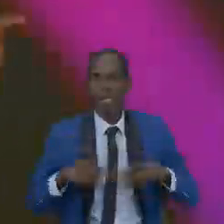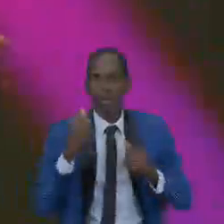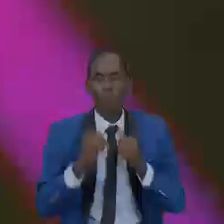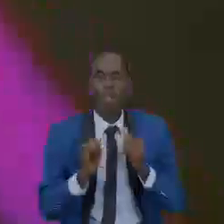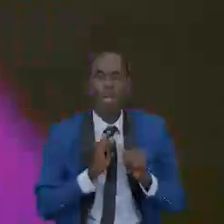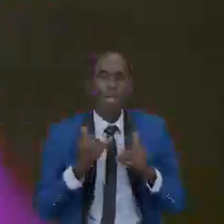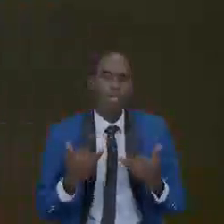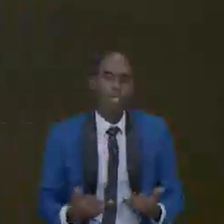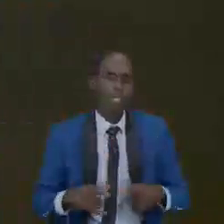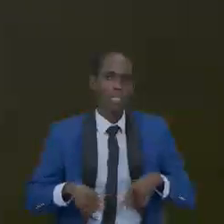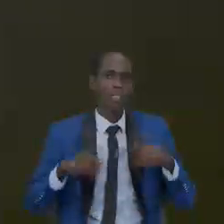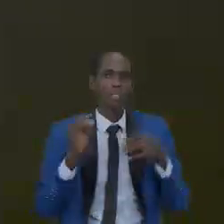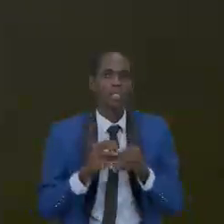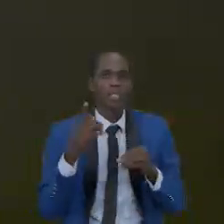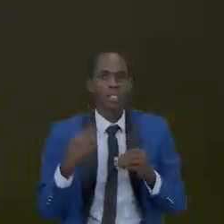the flesh,